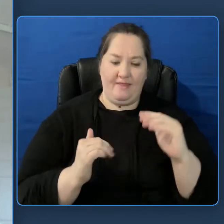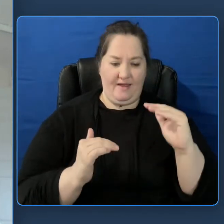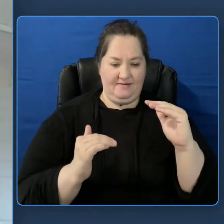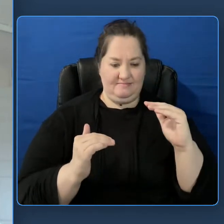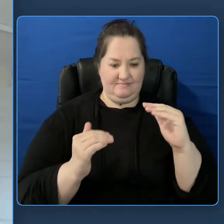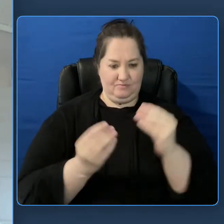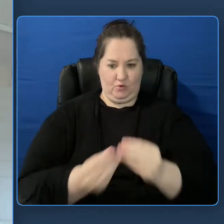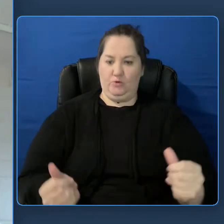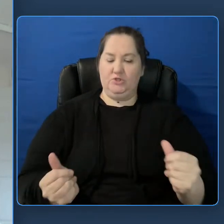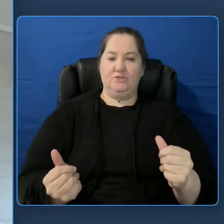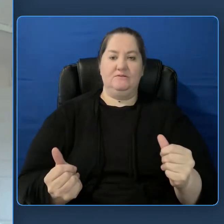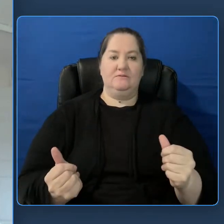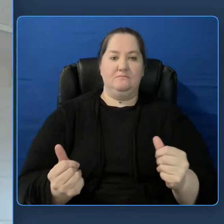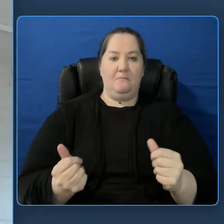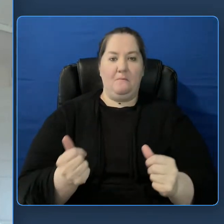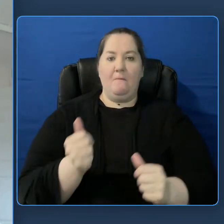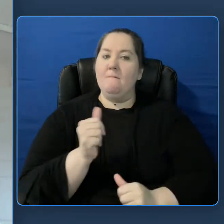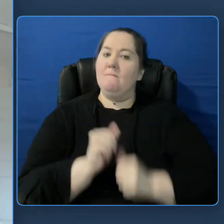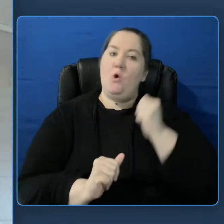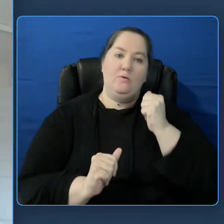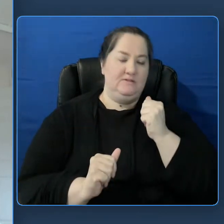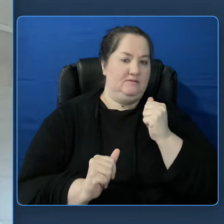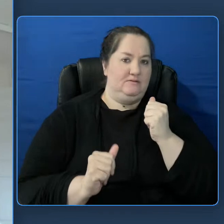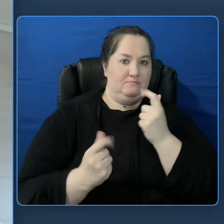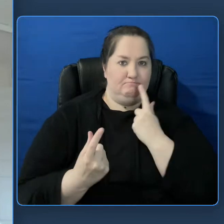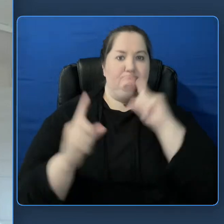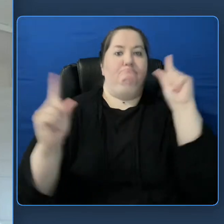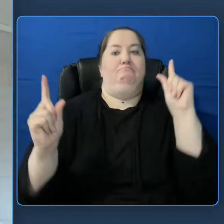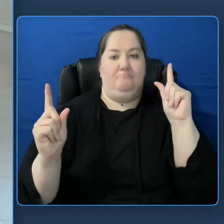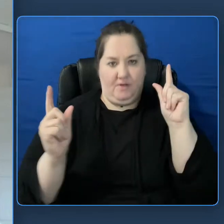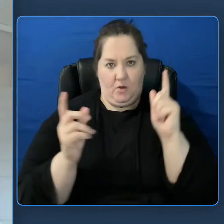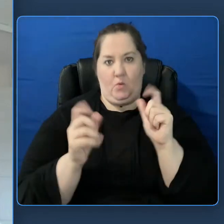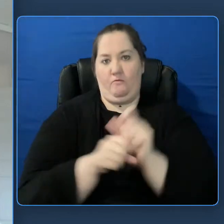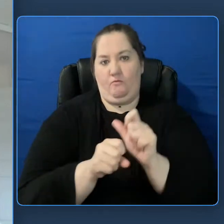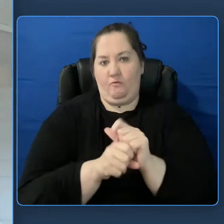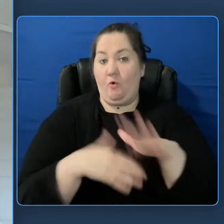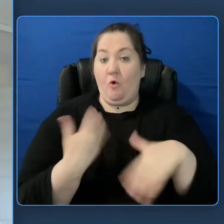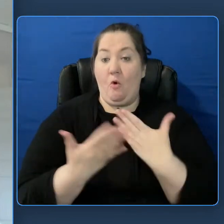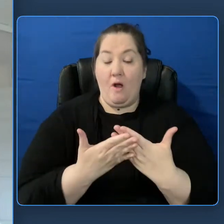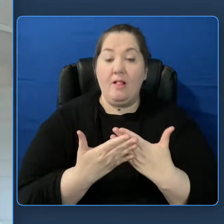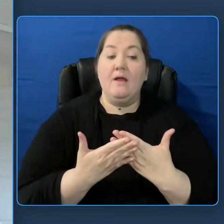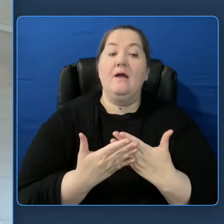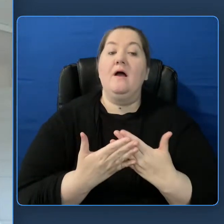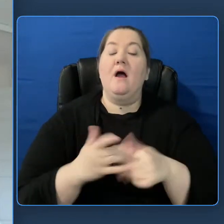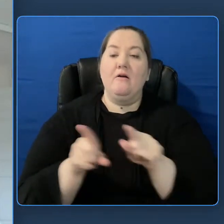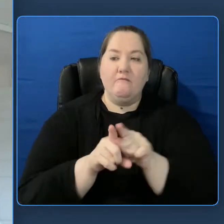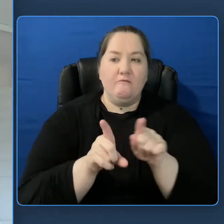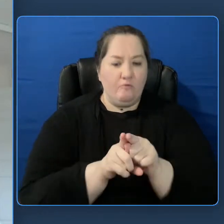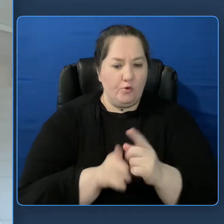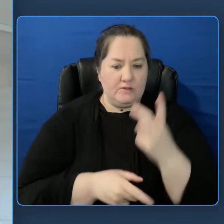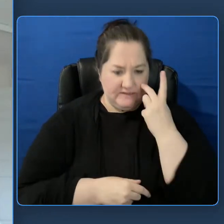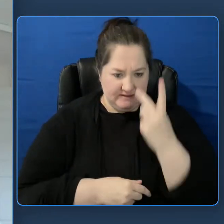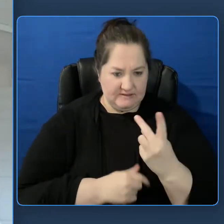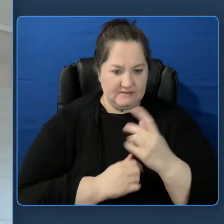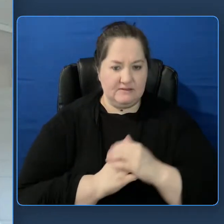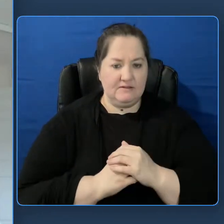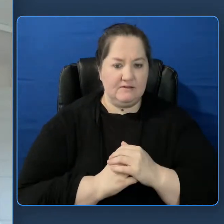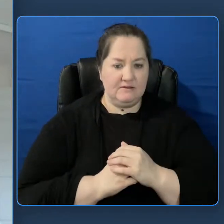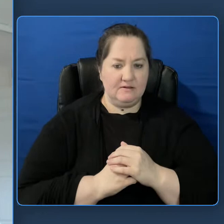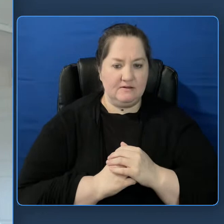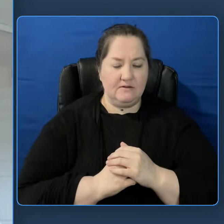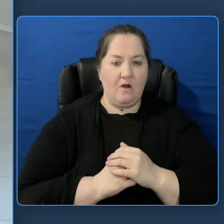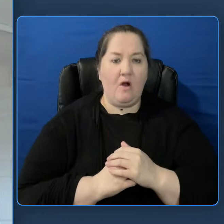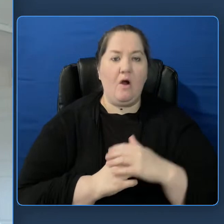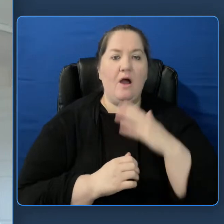those solutions that could work for everybody as much as possible. I have also seen